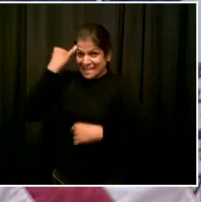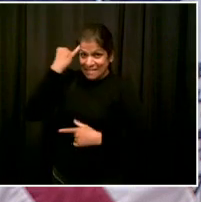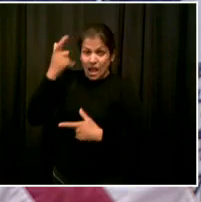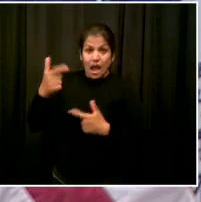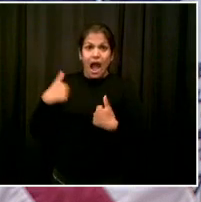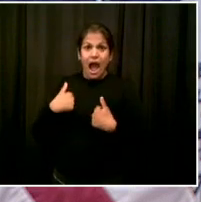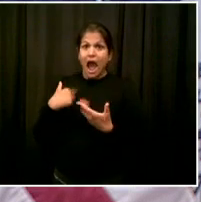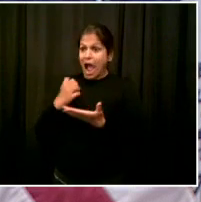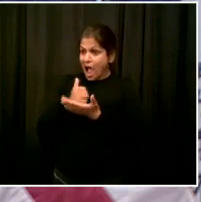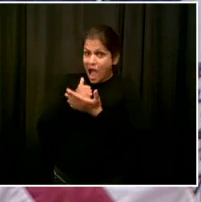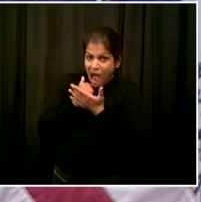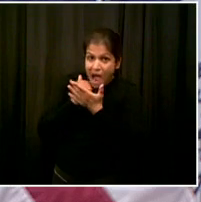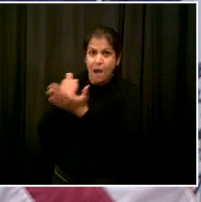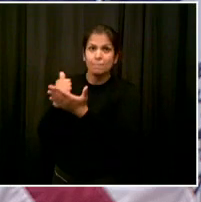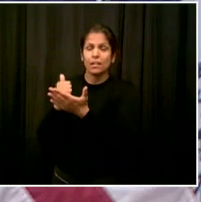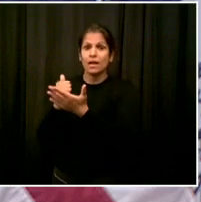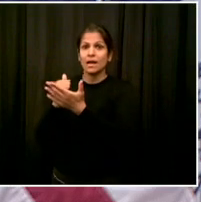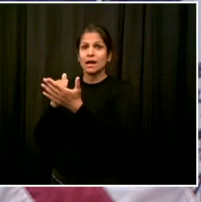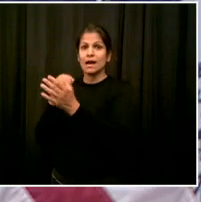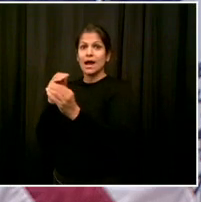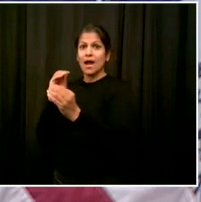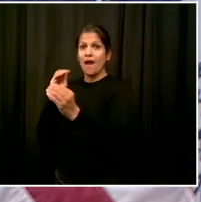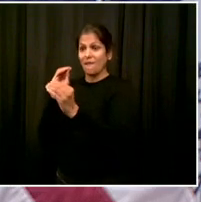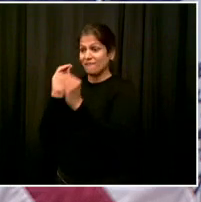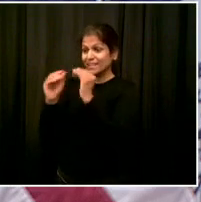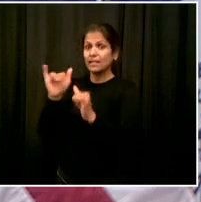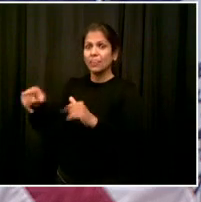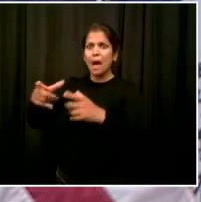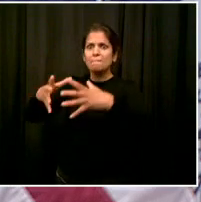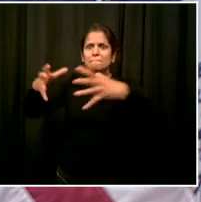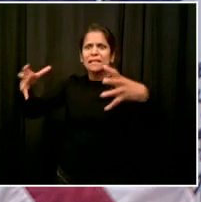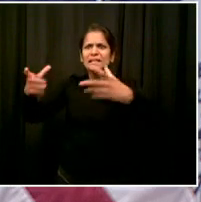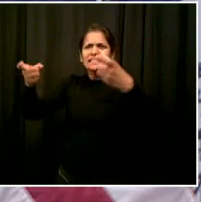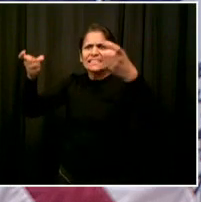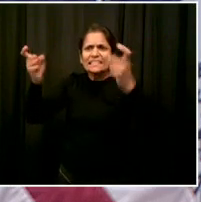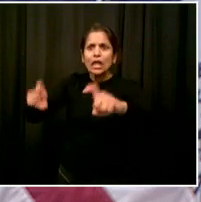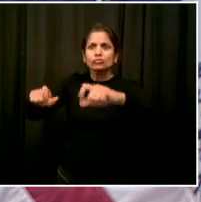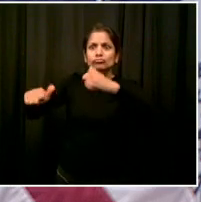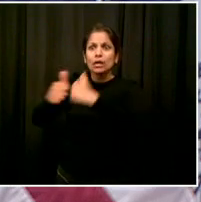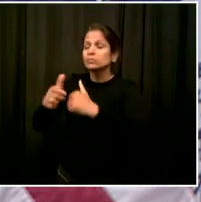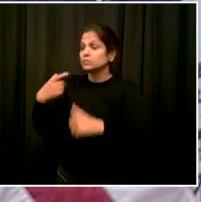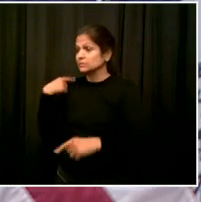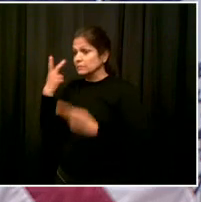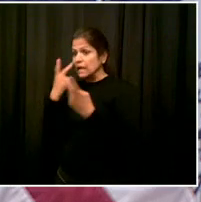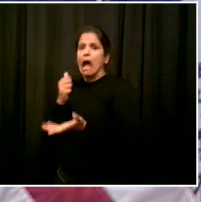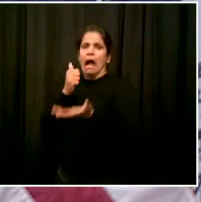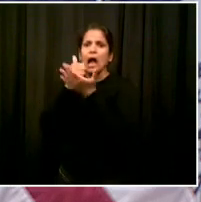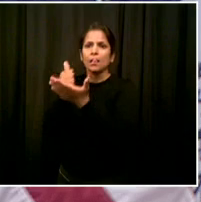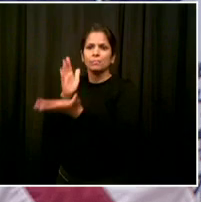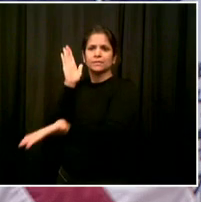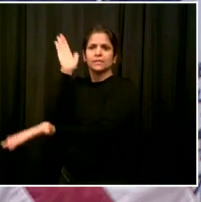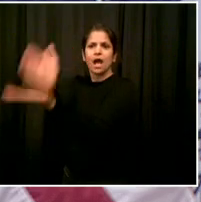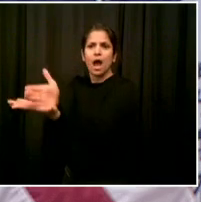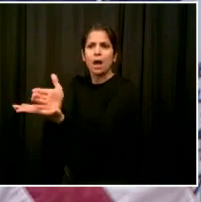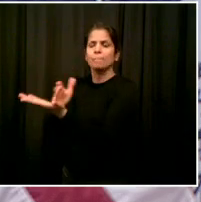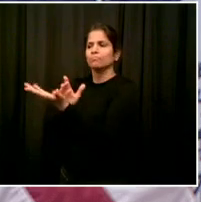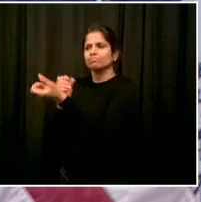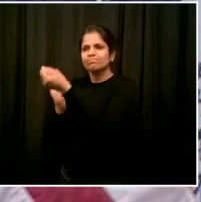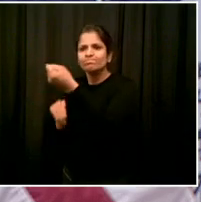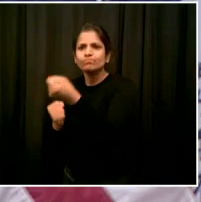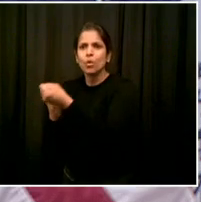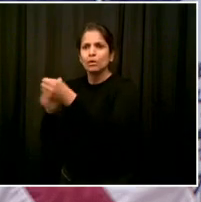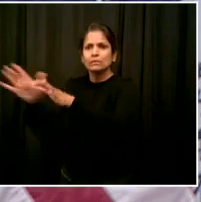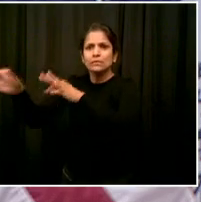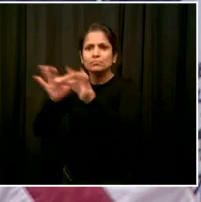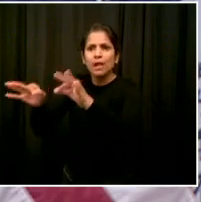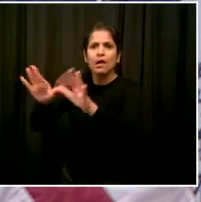someone shoots off a firework and then they're gone. It just is it's not a good use of police time and energy. The way to go at this is at